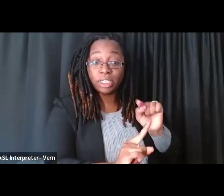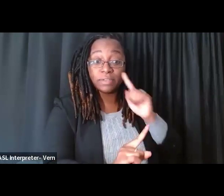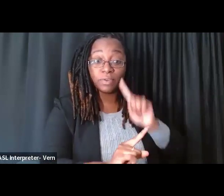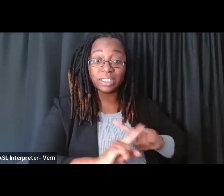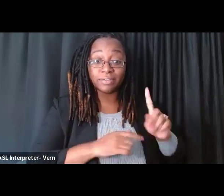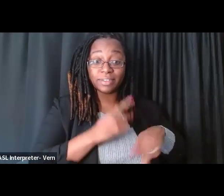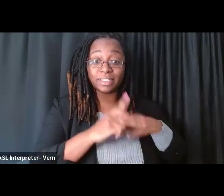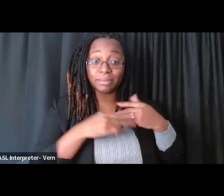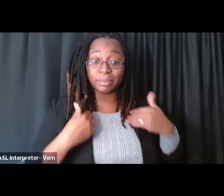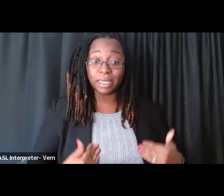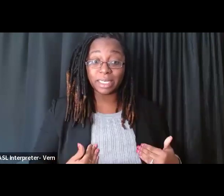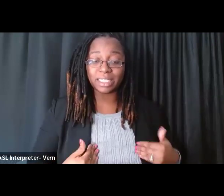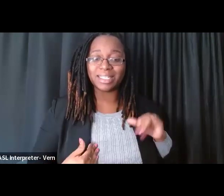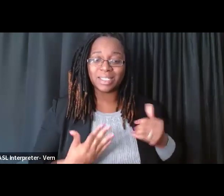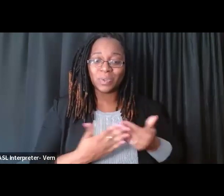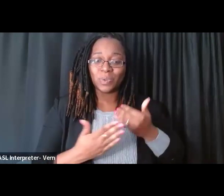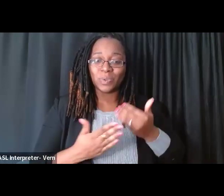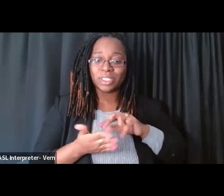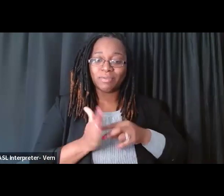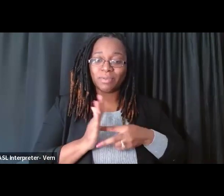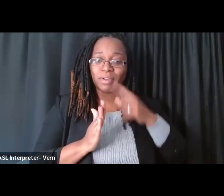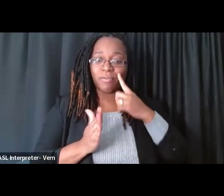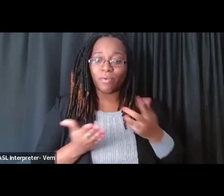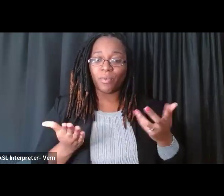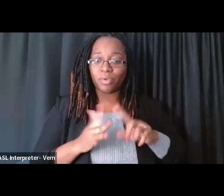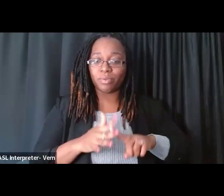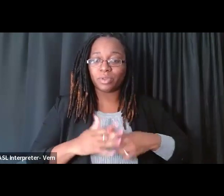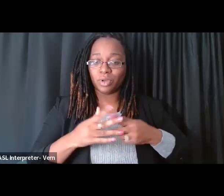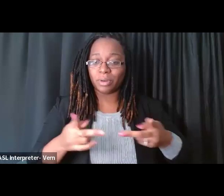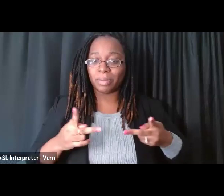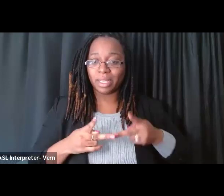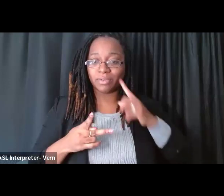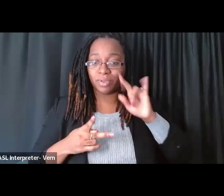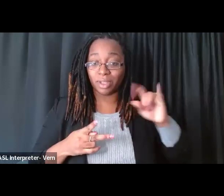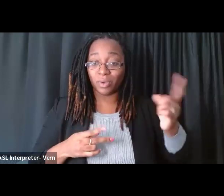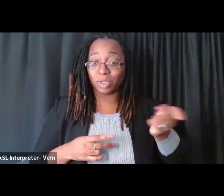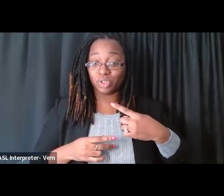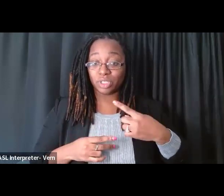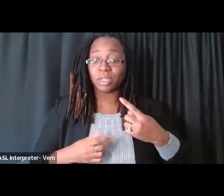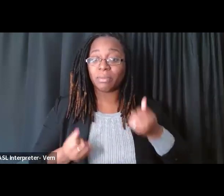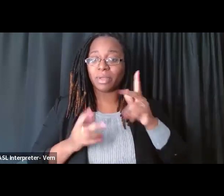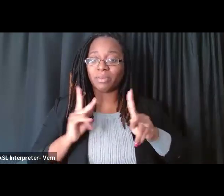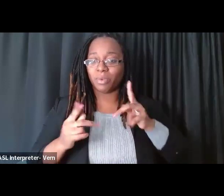Intimacy, which is, what is race? The answer is elusive, and that is by design.